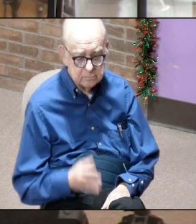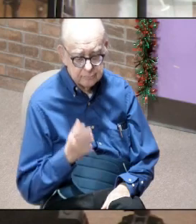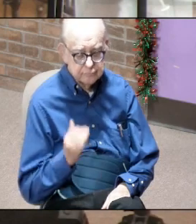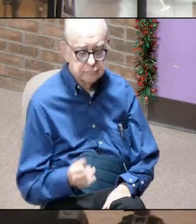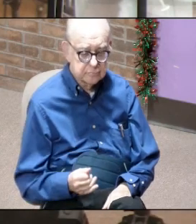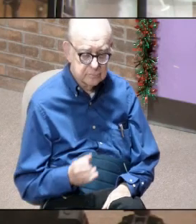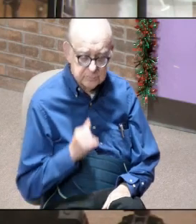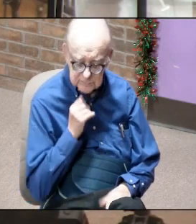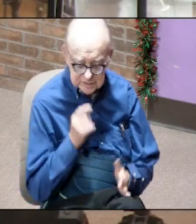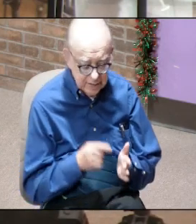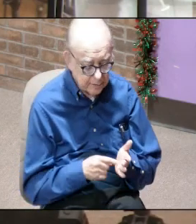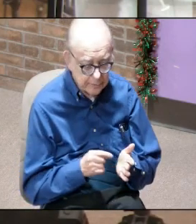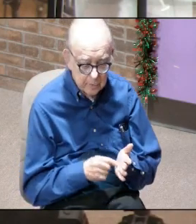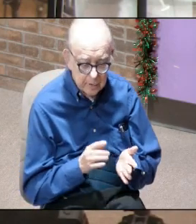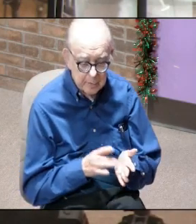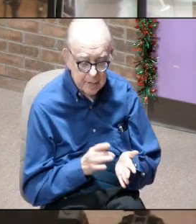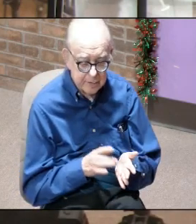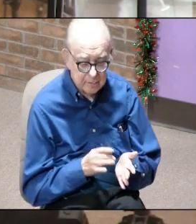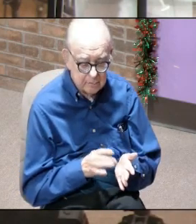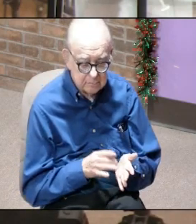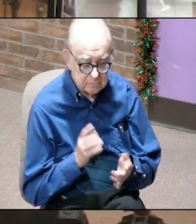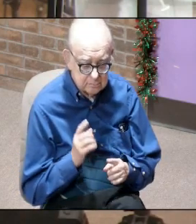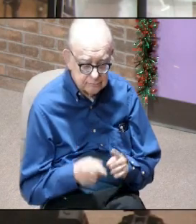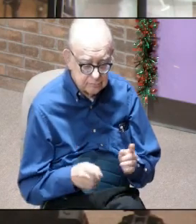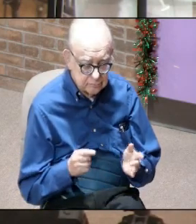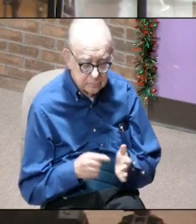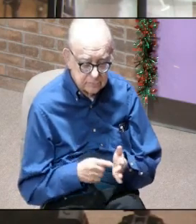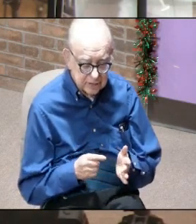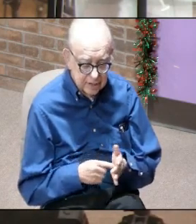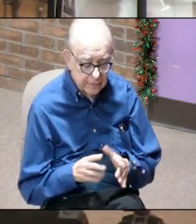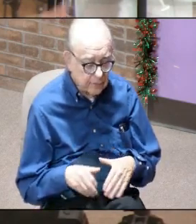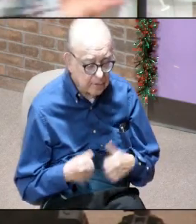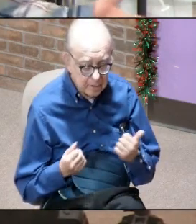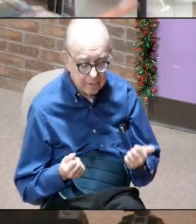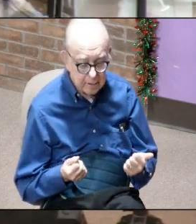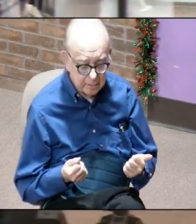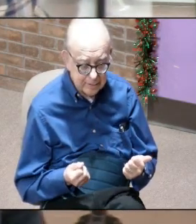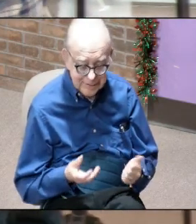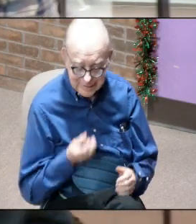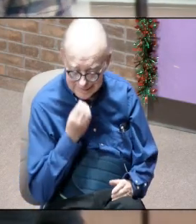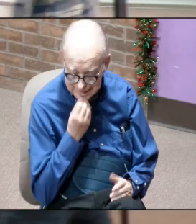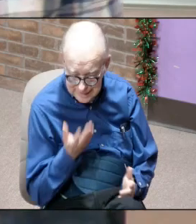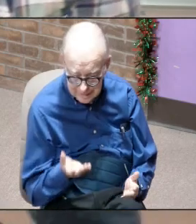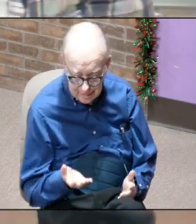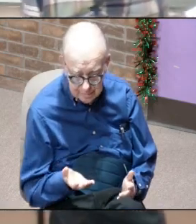because you're not going to afford medicine, because you can't even afford to live, to eat.